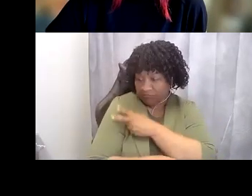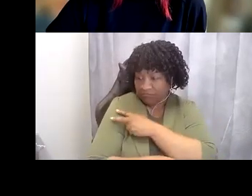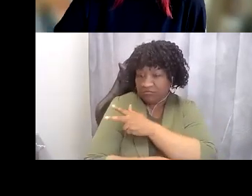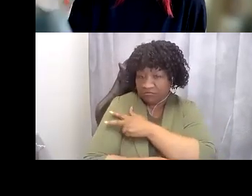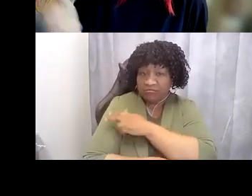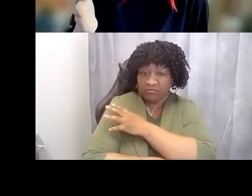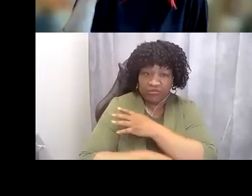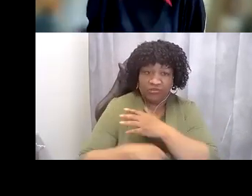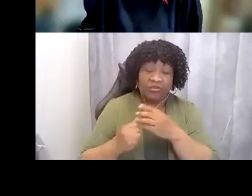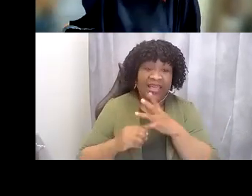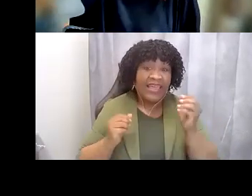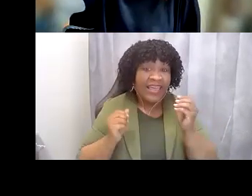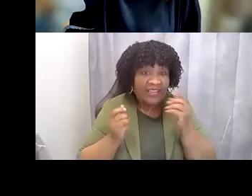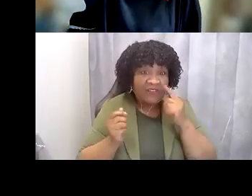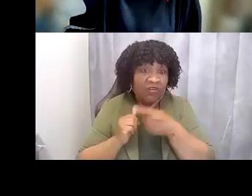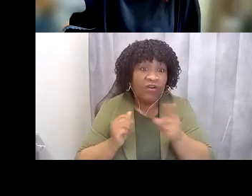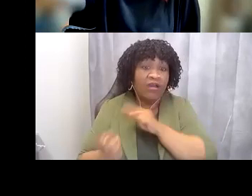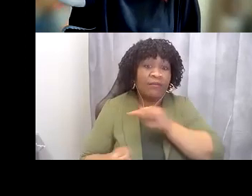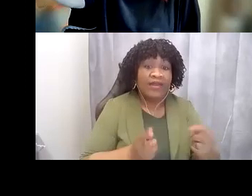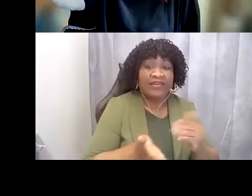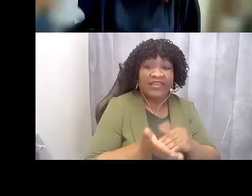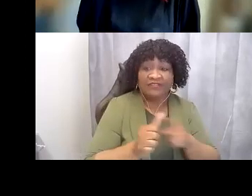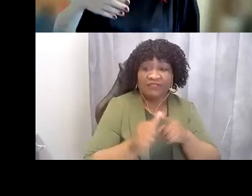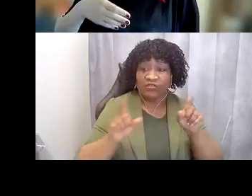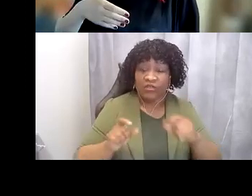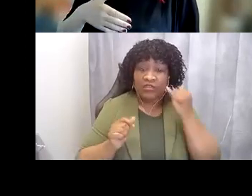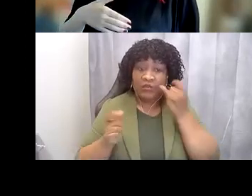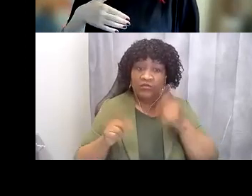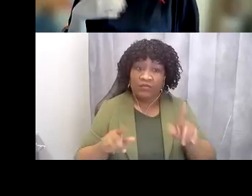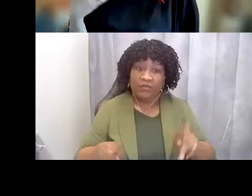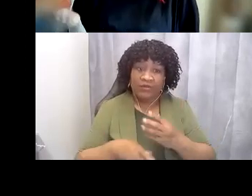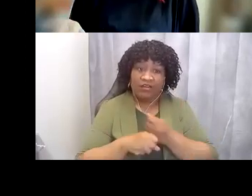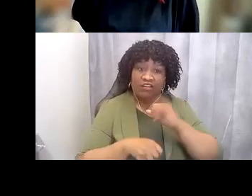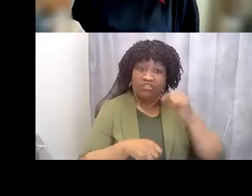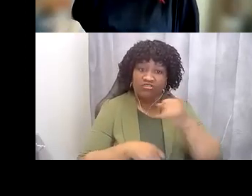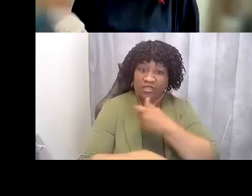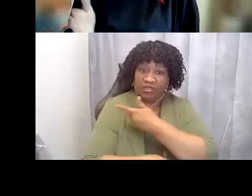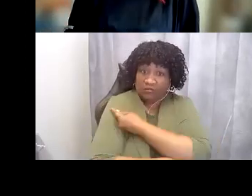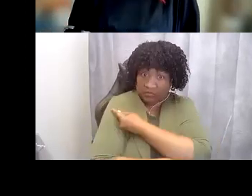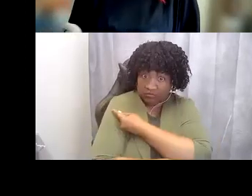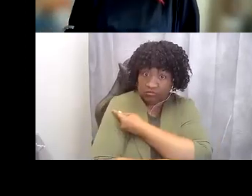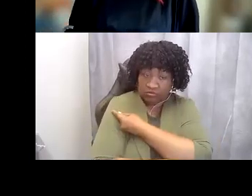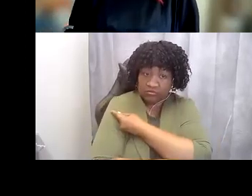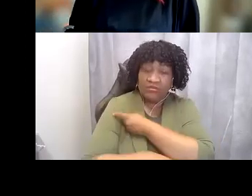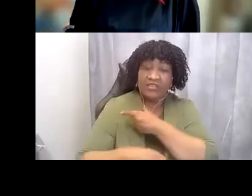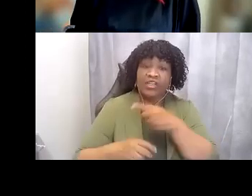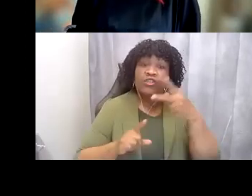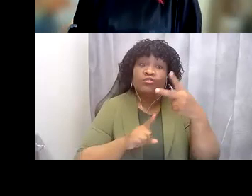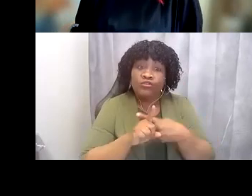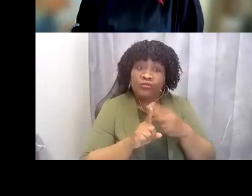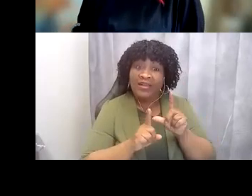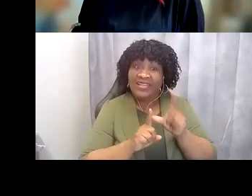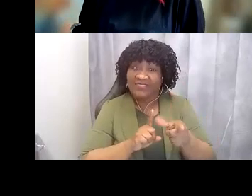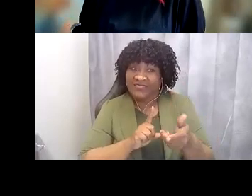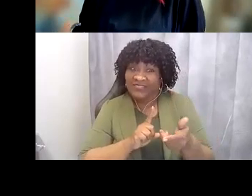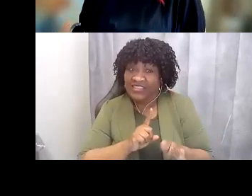Johnson, if going back to that initial question, if someone had received Johnson & Johnson as their initial dose, 2 months after